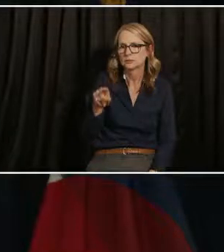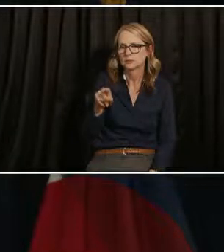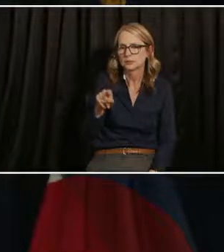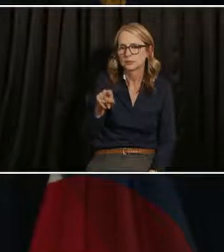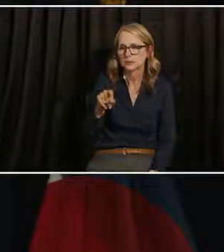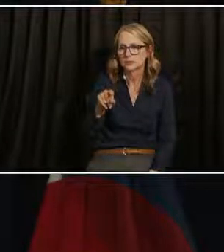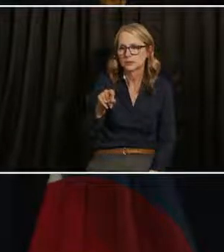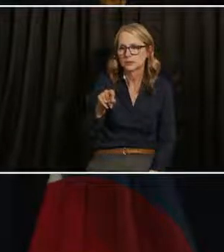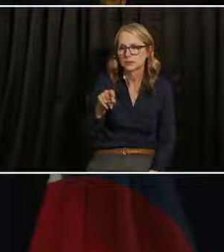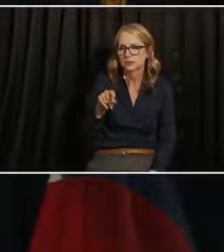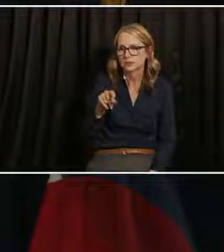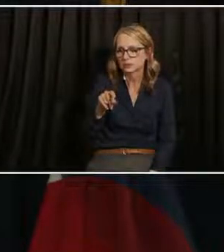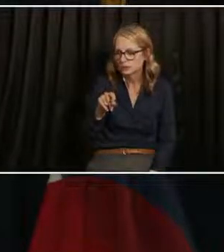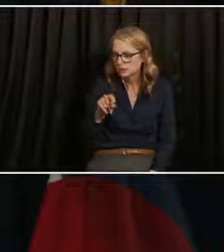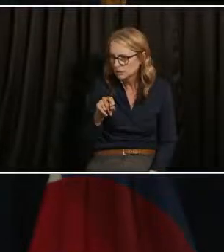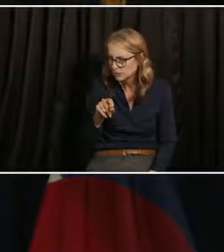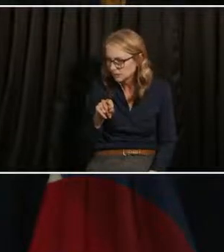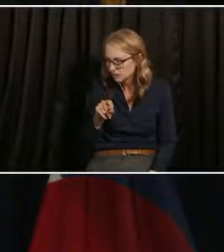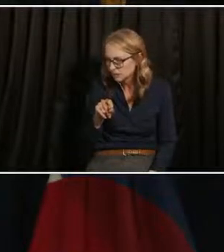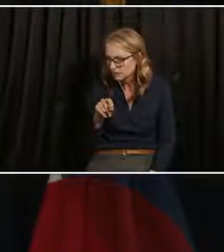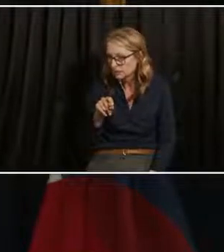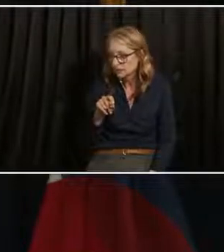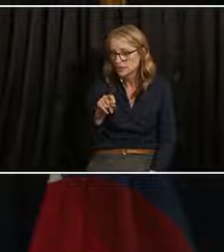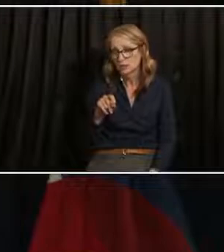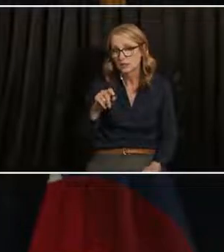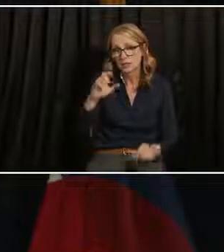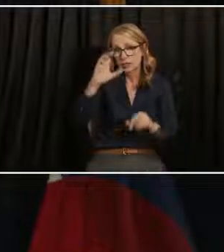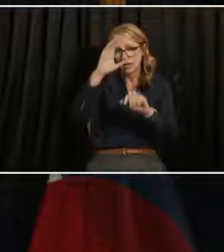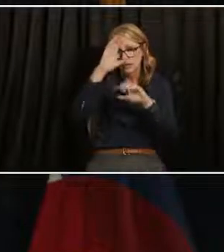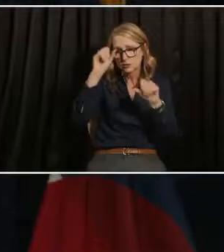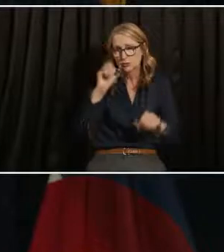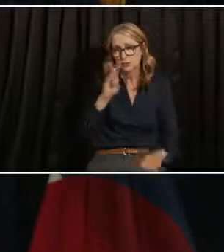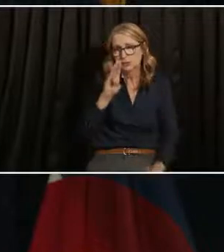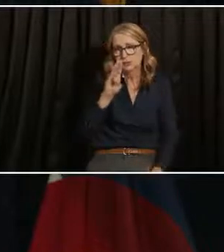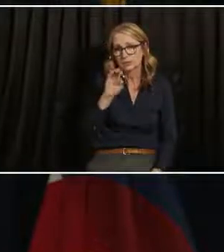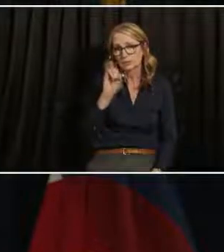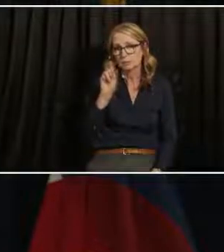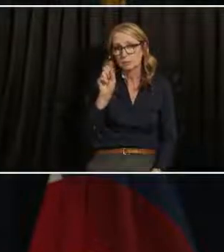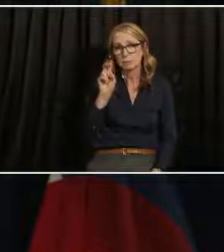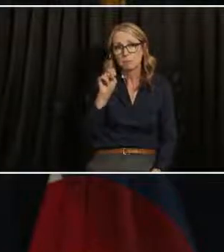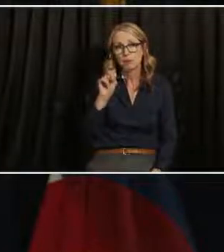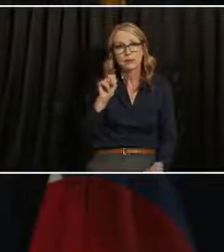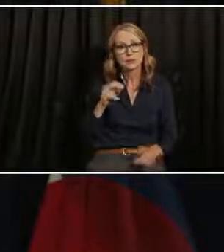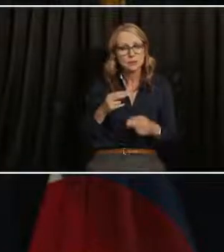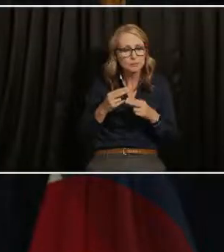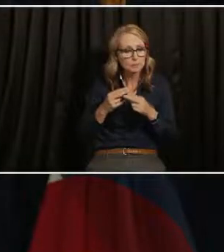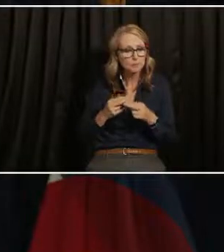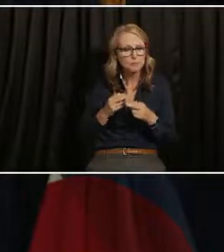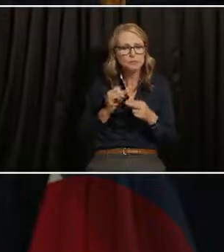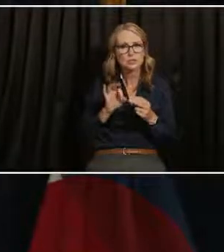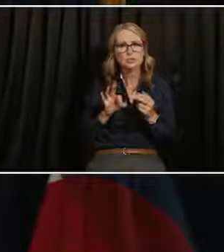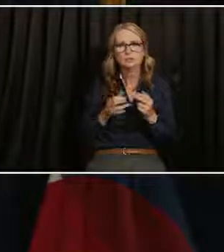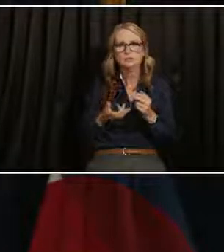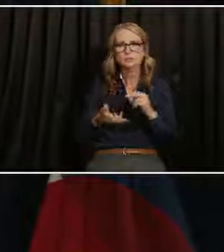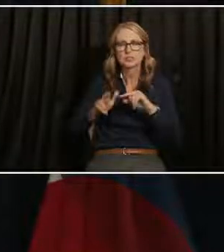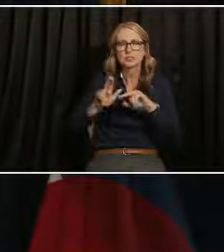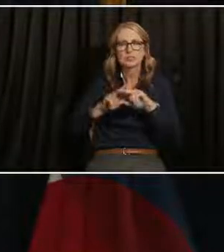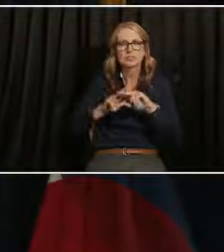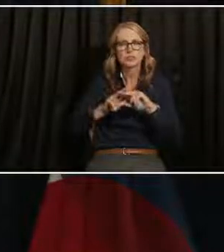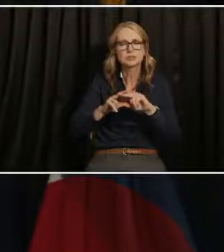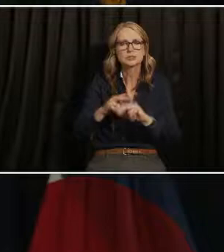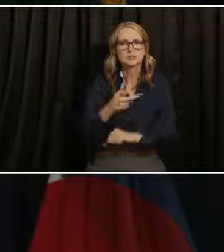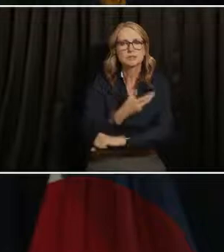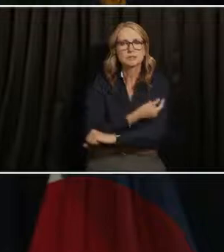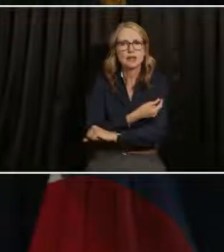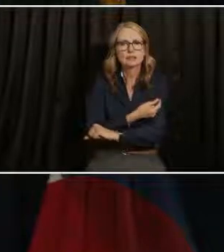Hi. Has the Biden administration communicated whether there will be an increased allocation of COVID vaccines to states once a